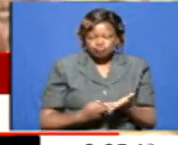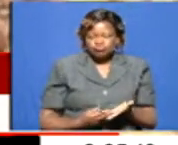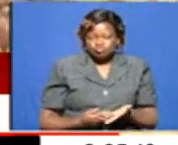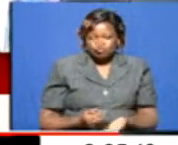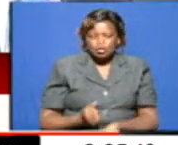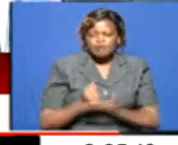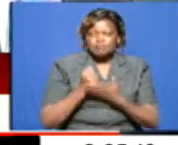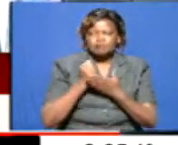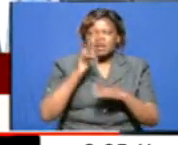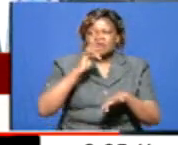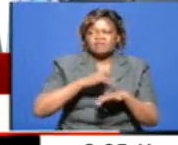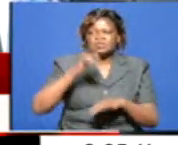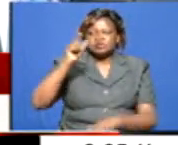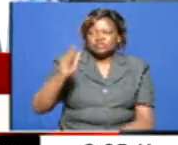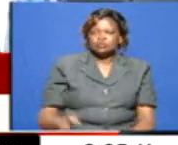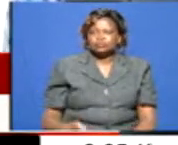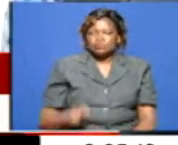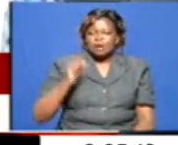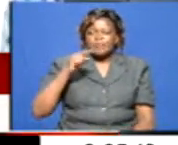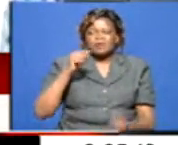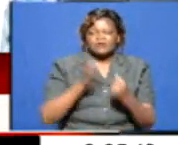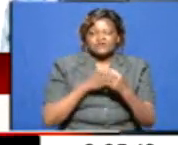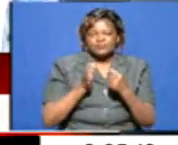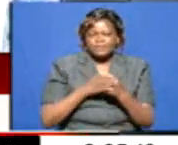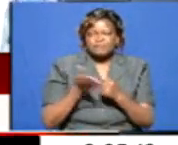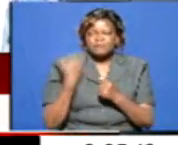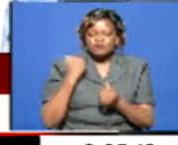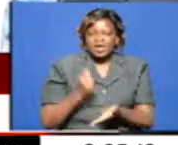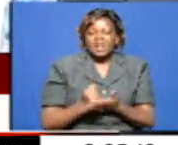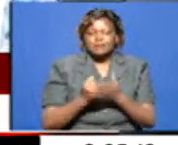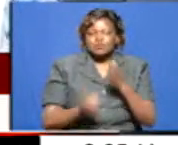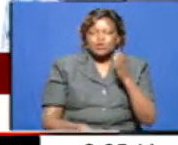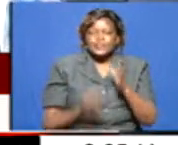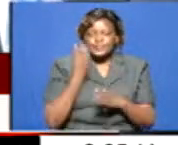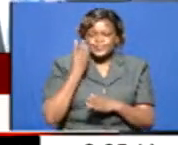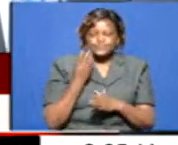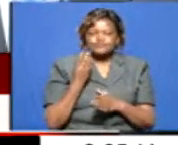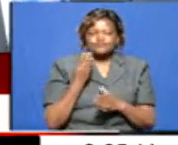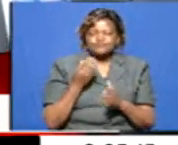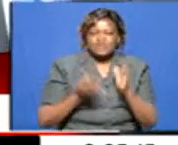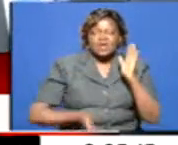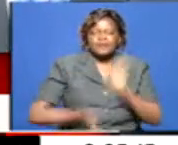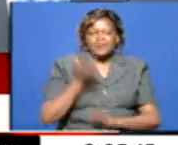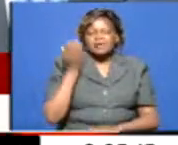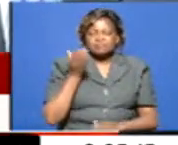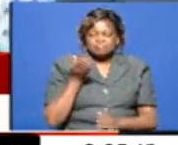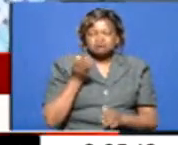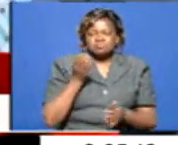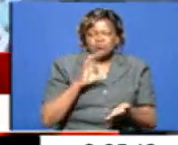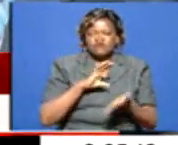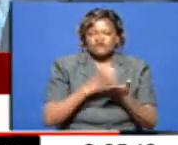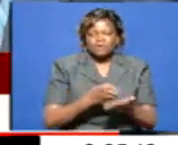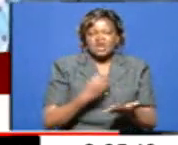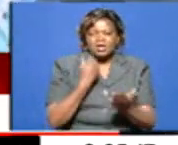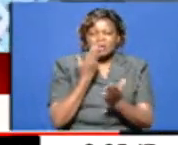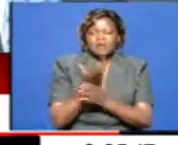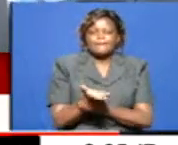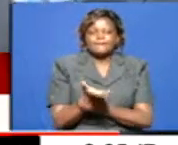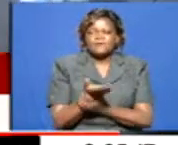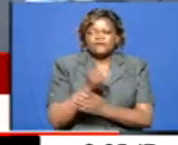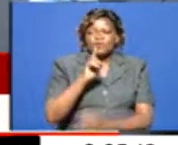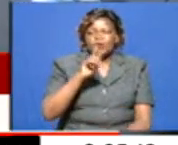affected regions. In September, I helped to launch an emergency drought appeal for almost